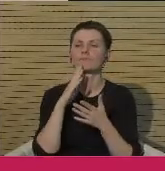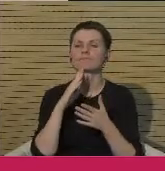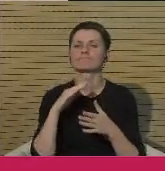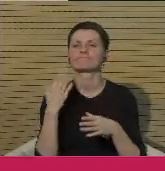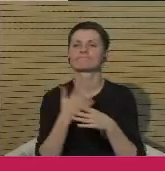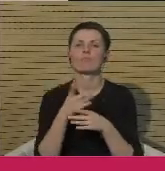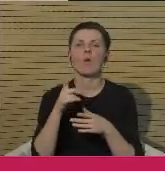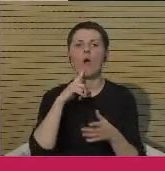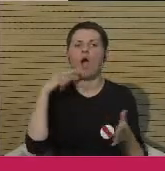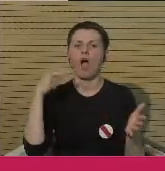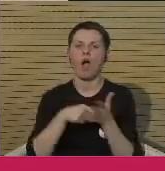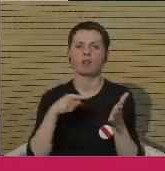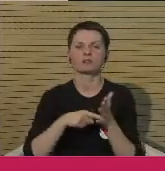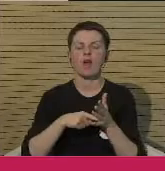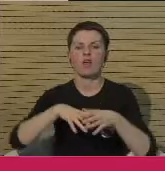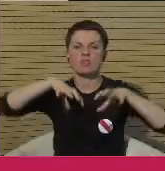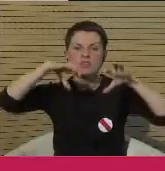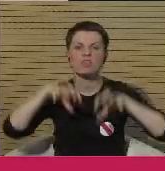before elections,